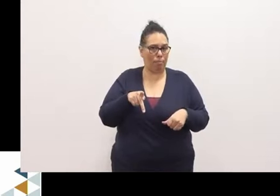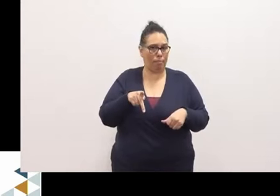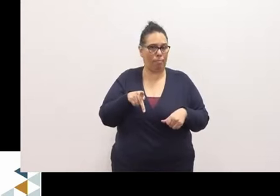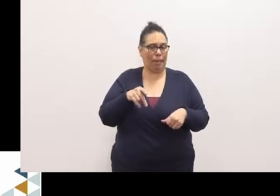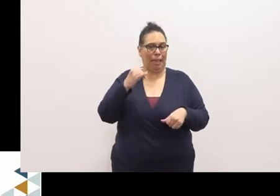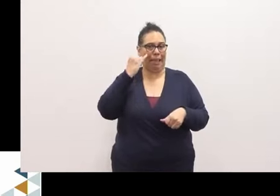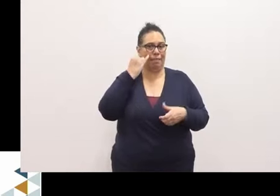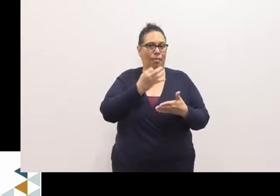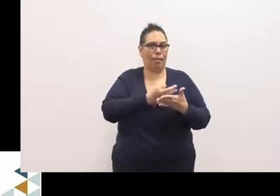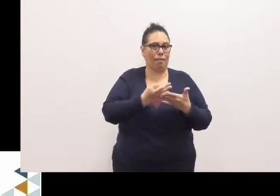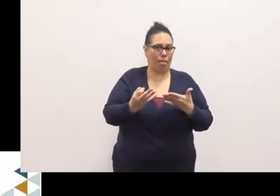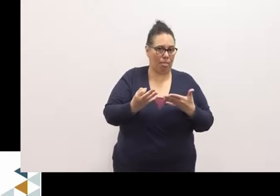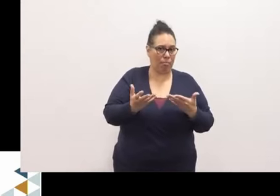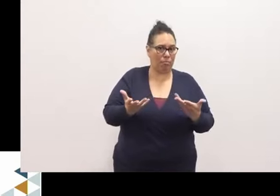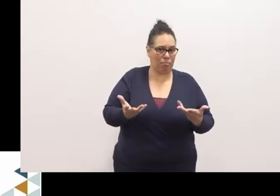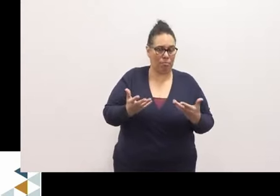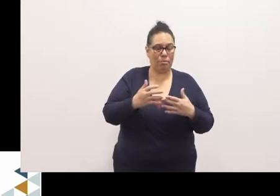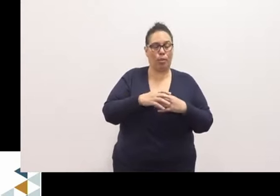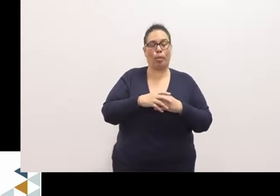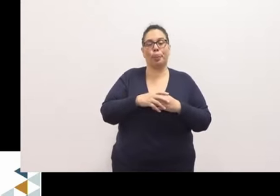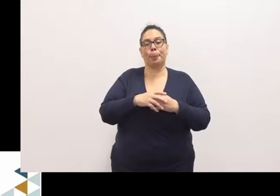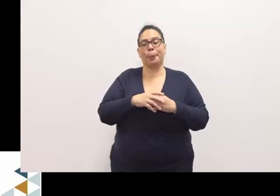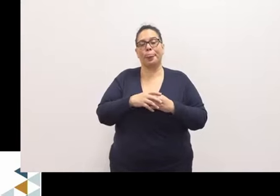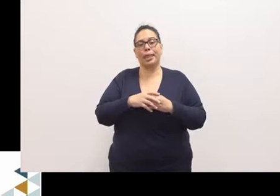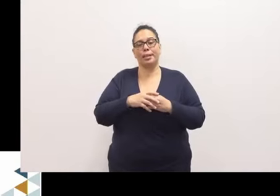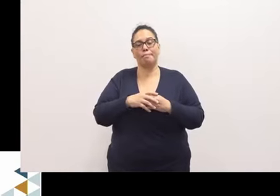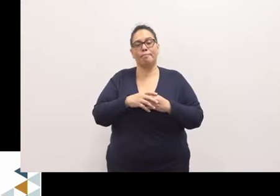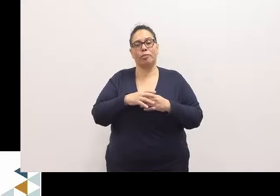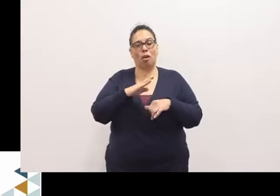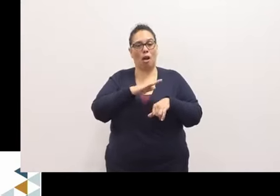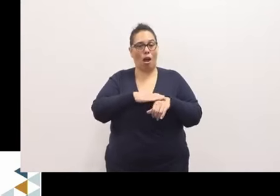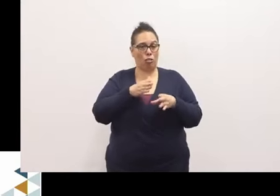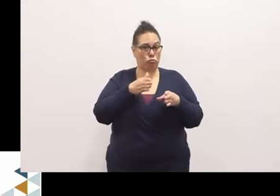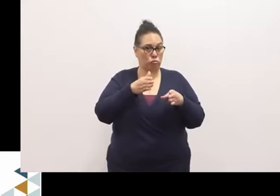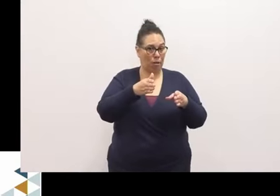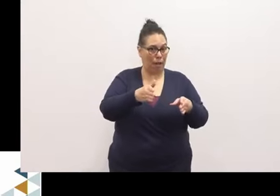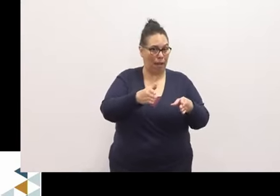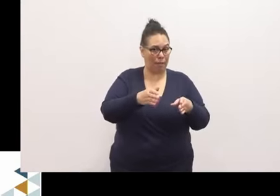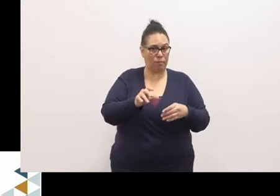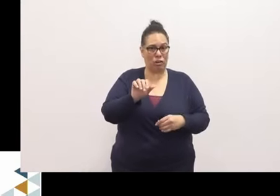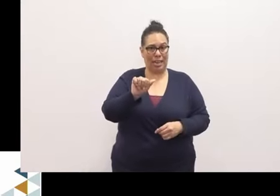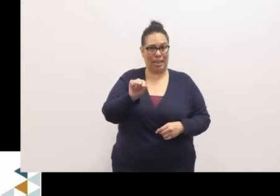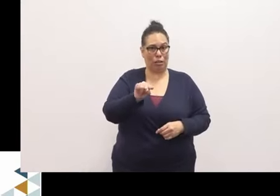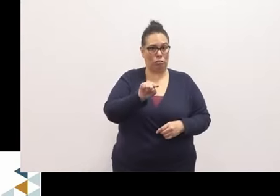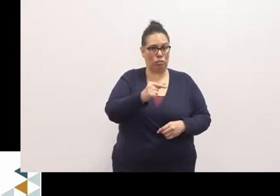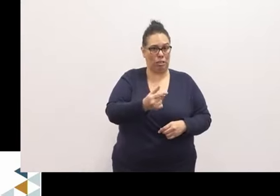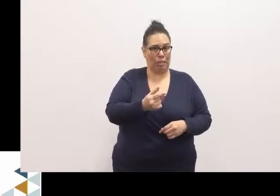in English early on. And we know that being on track in 9th grade